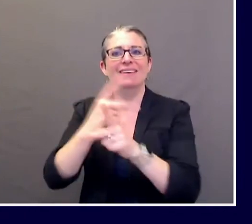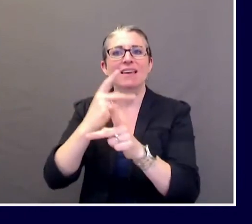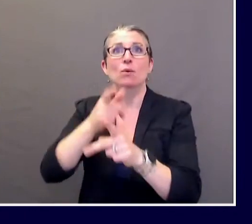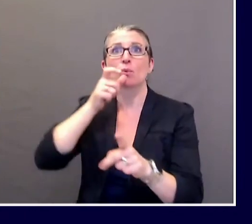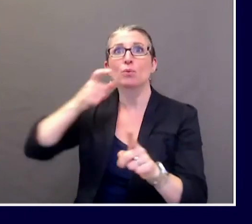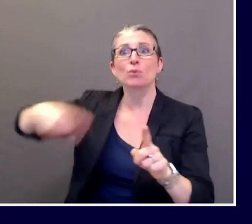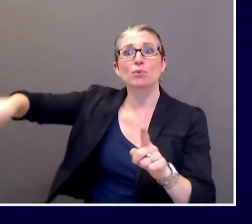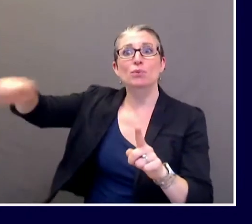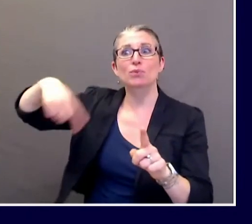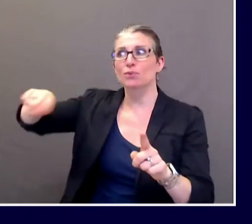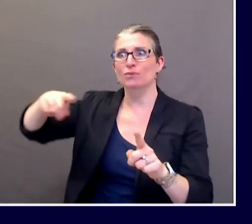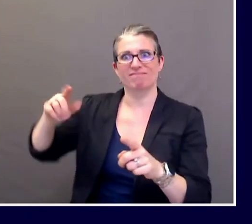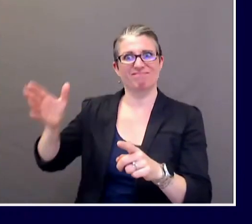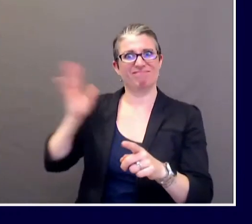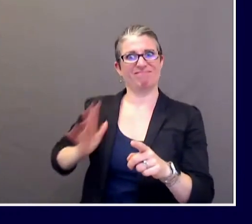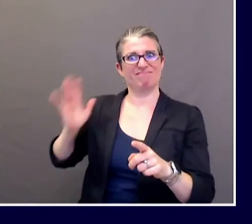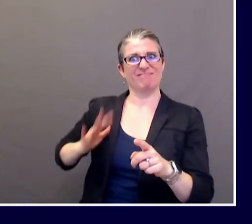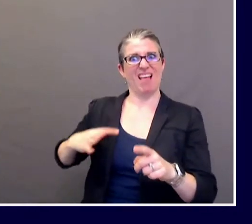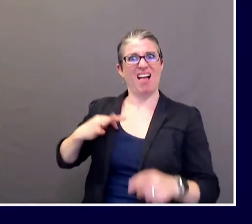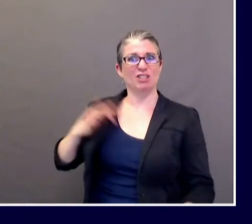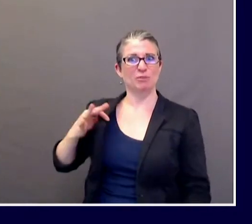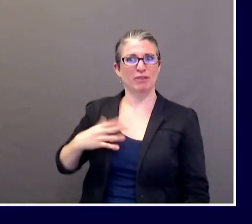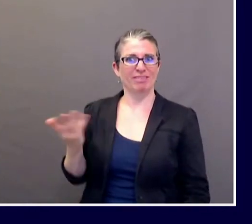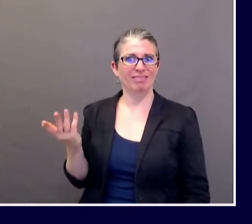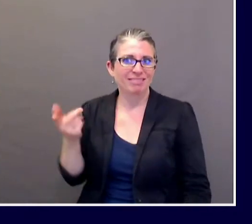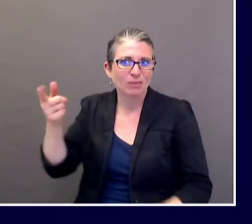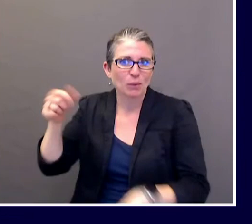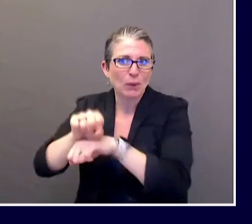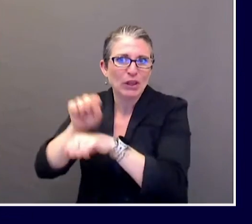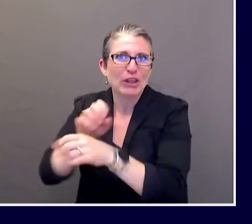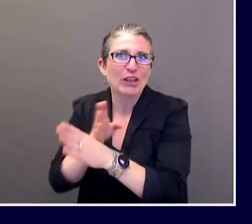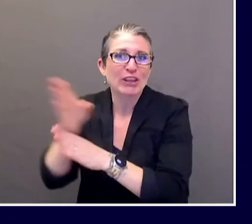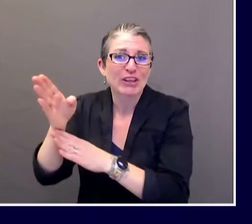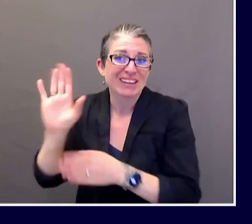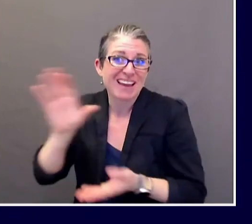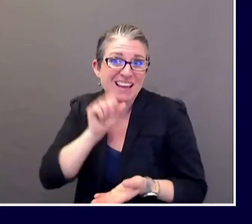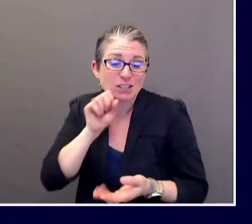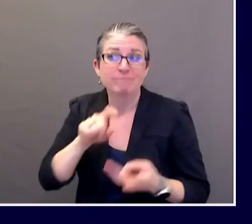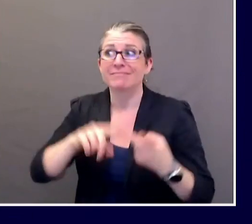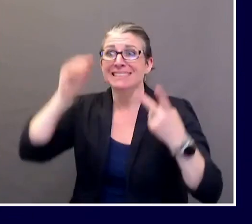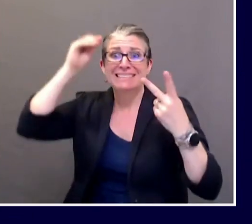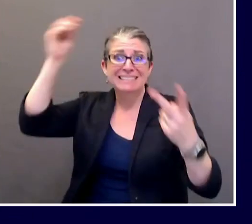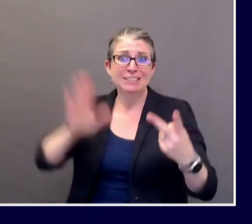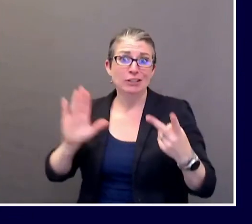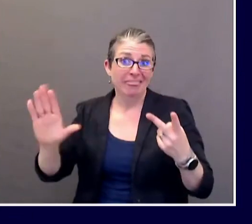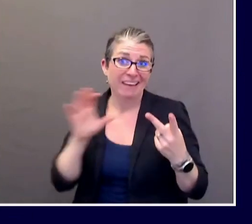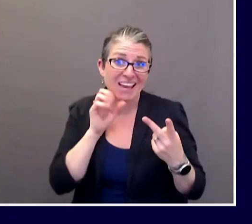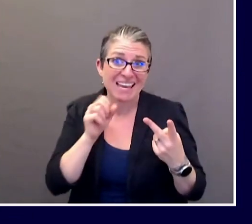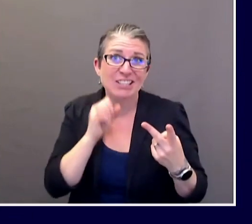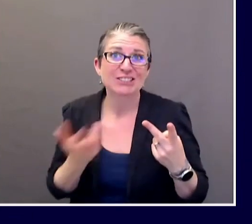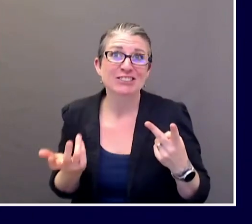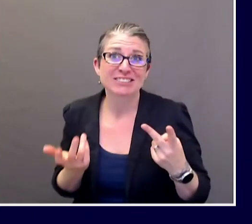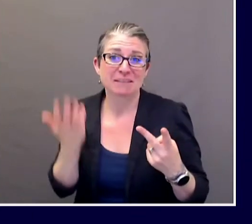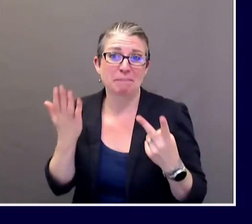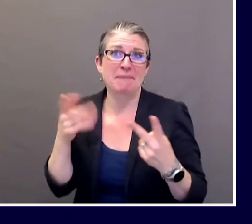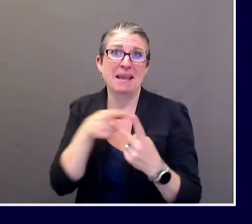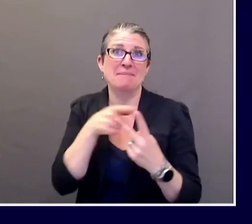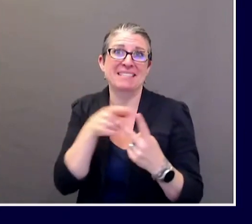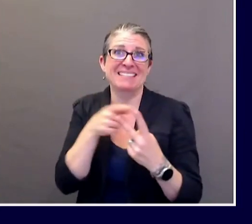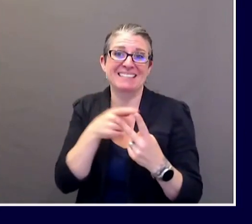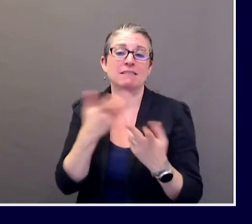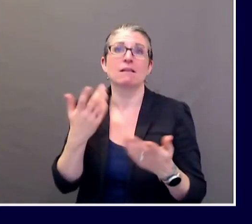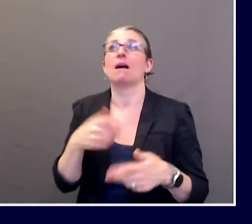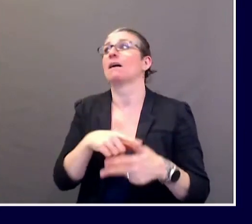Maine, there's a lot of them that are in that age group. So there was a little bit of a jumpstart. Public safety workers also are disproportionately